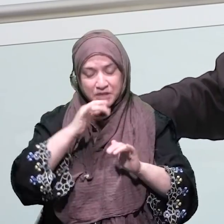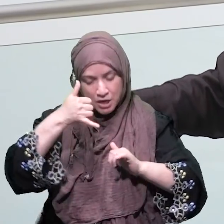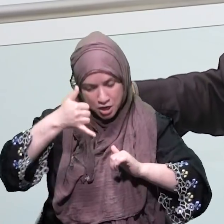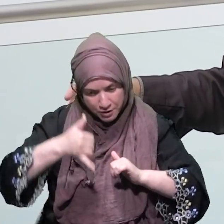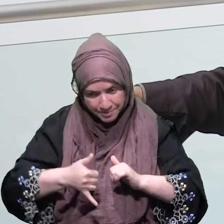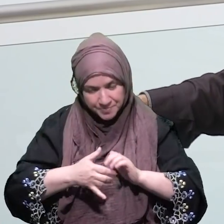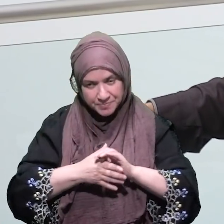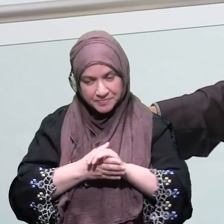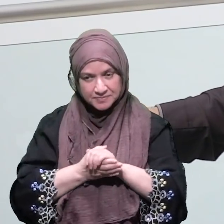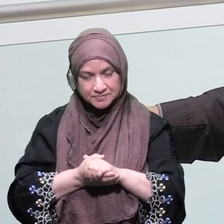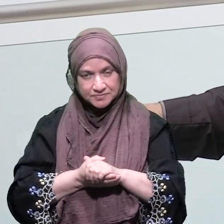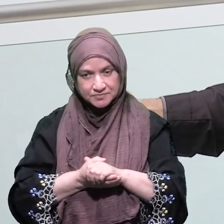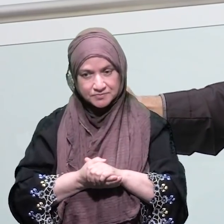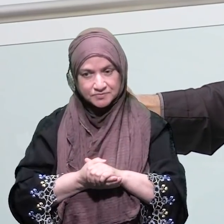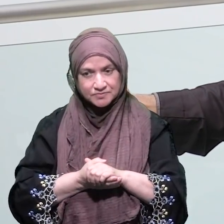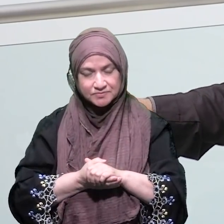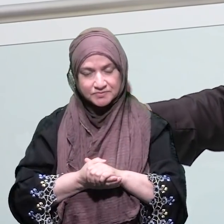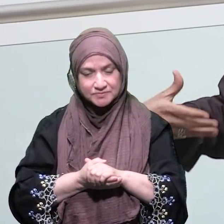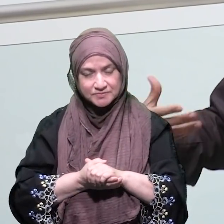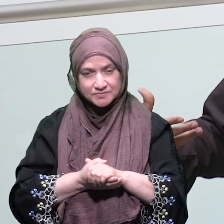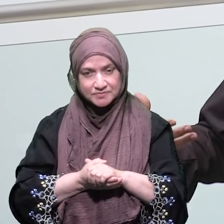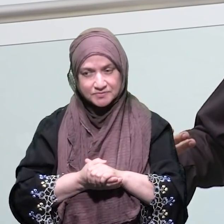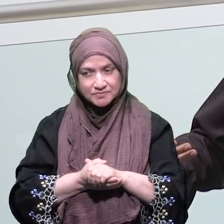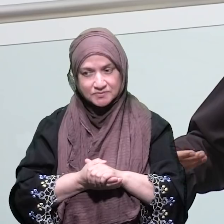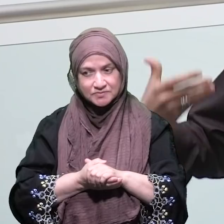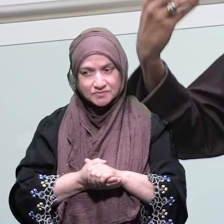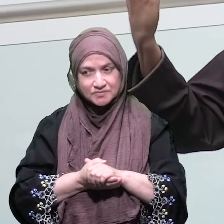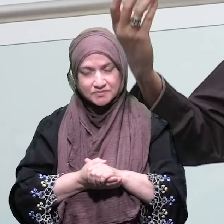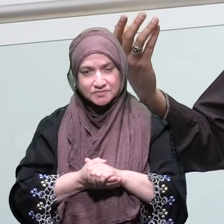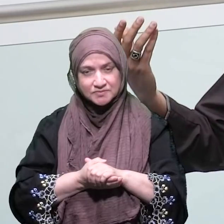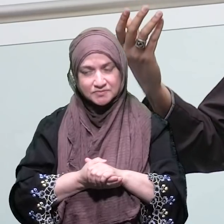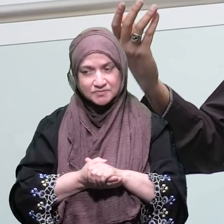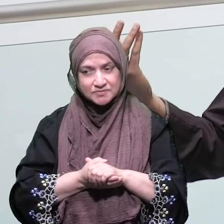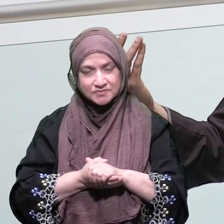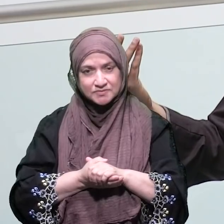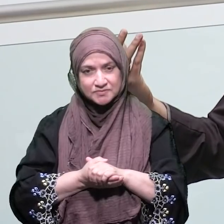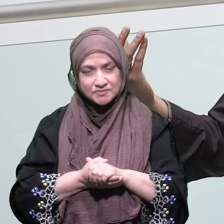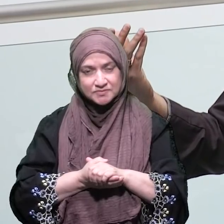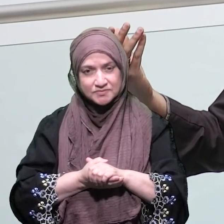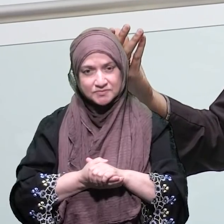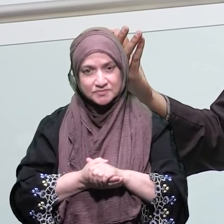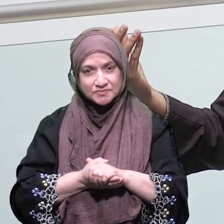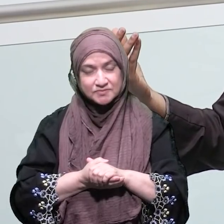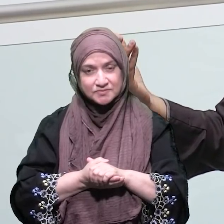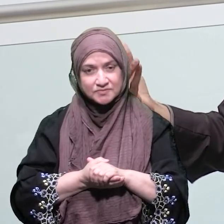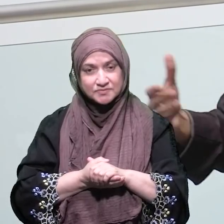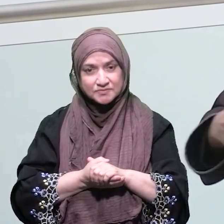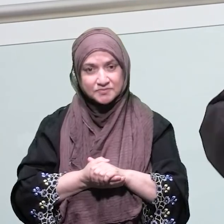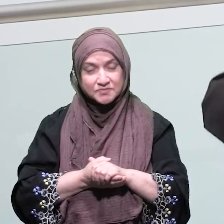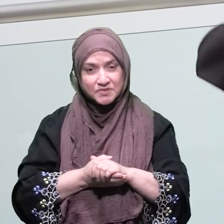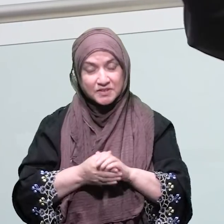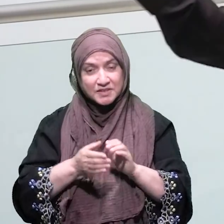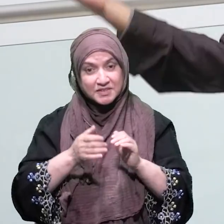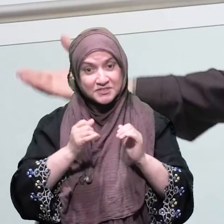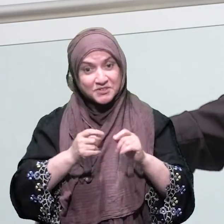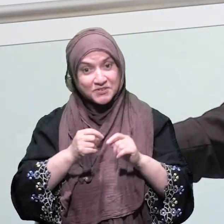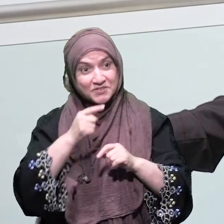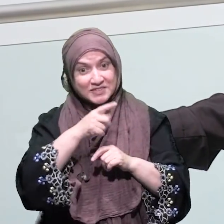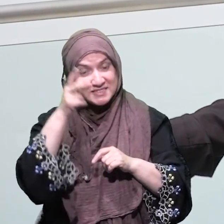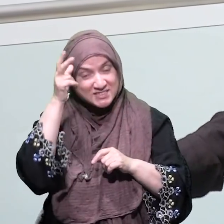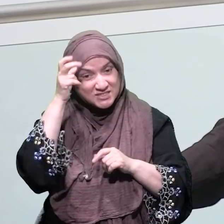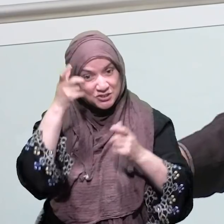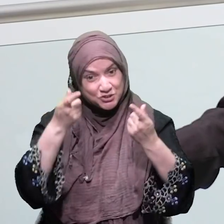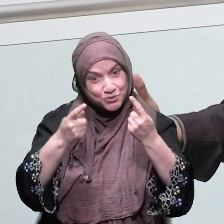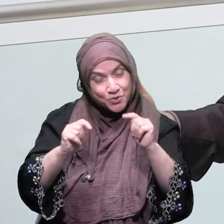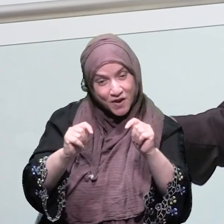upon water. Why does he do that? To try to imitate the Lord of the worlds, whose throne encompasses